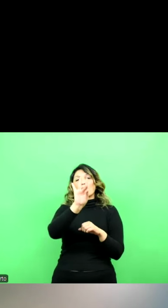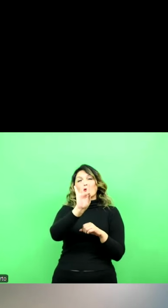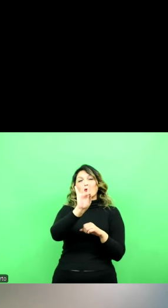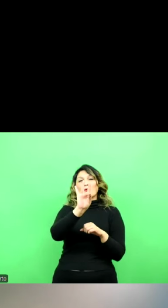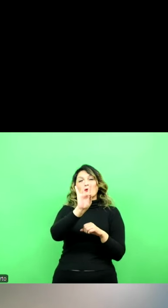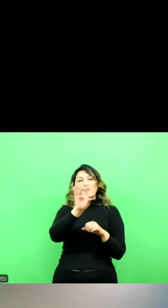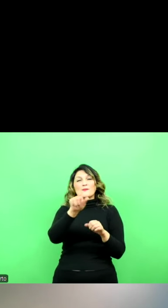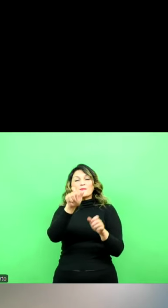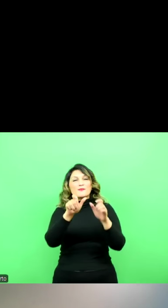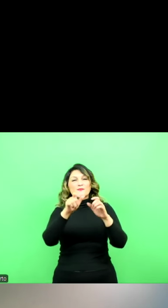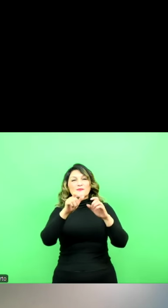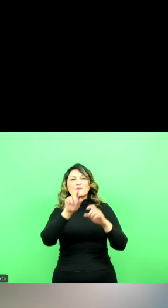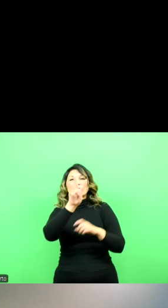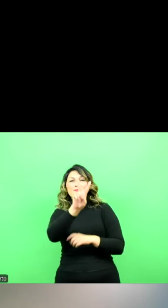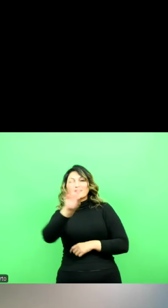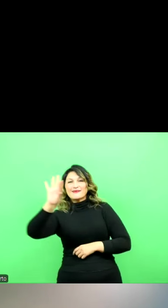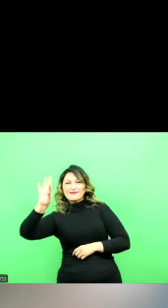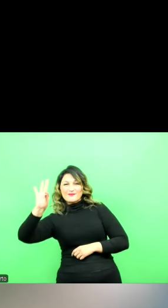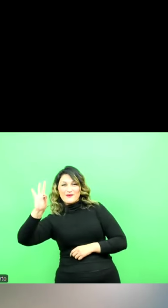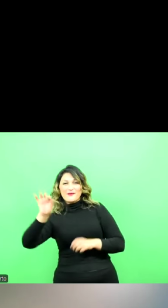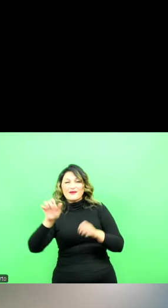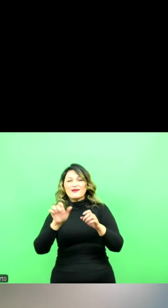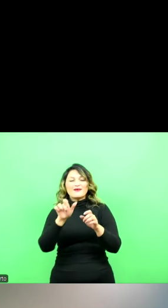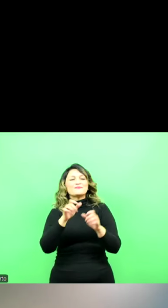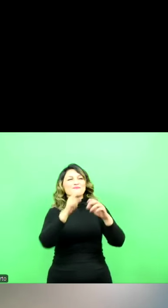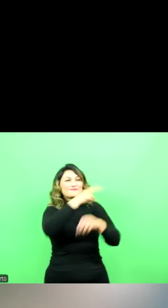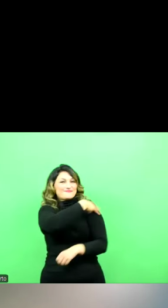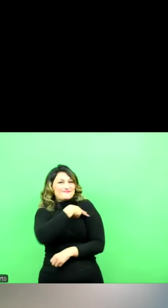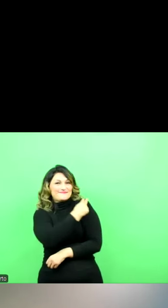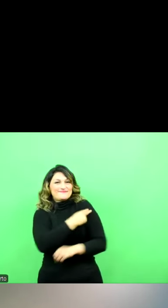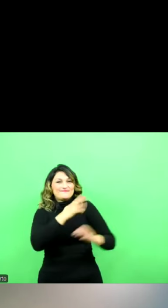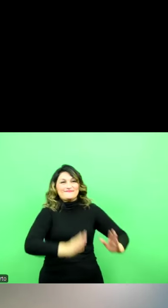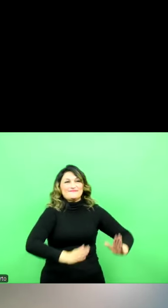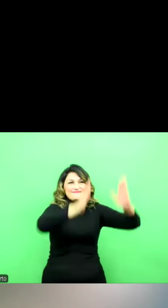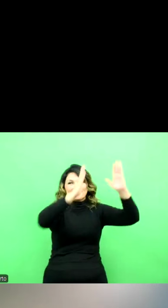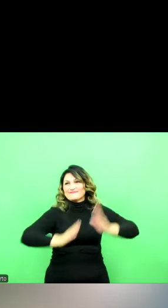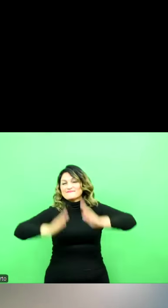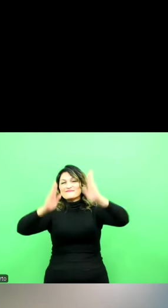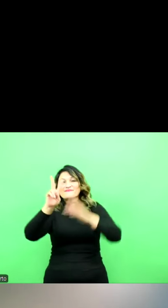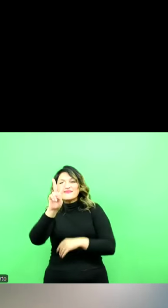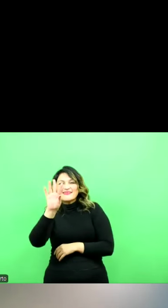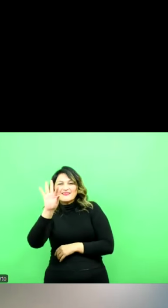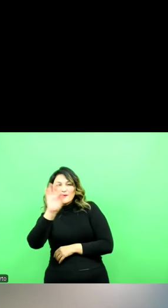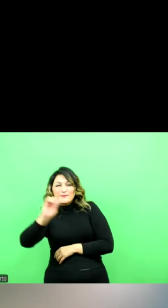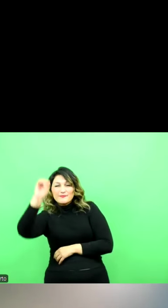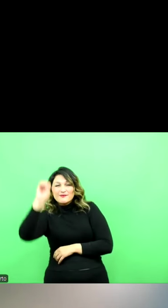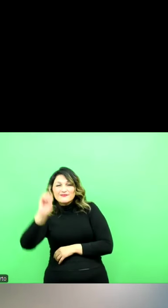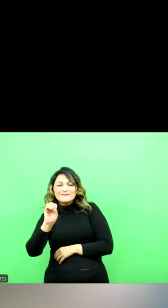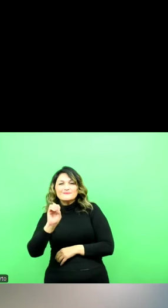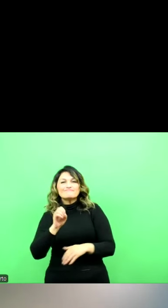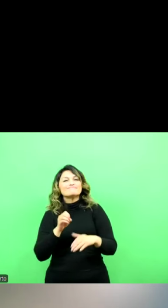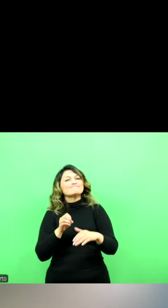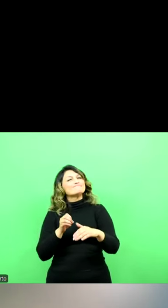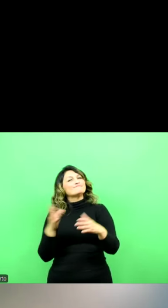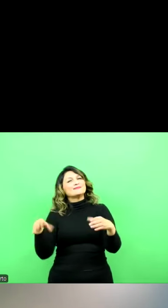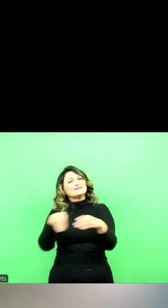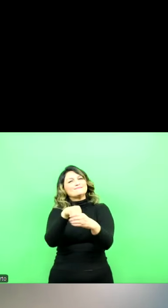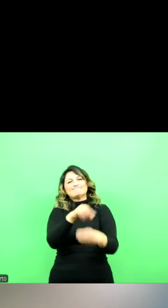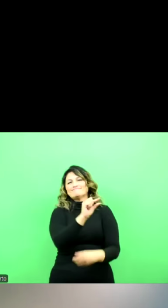8% as inclusive, and 68% were labeled as excluding. The second stage